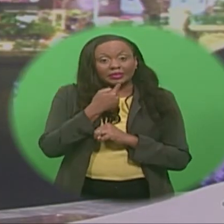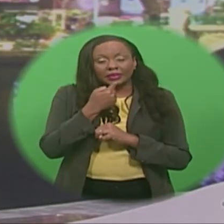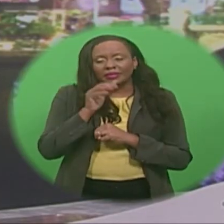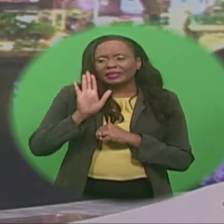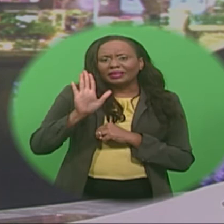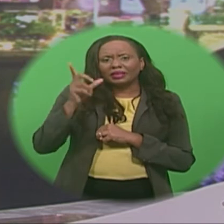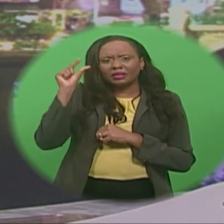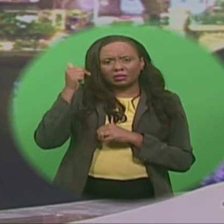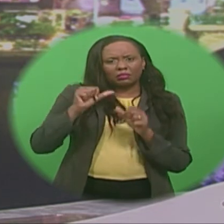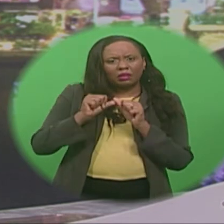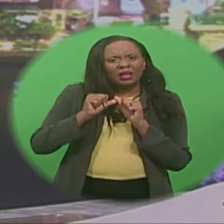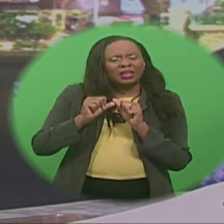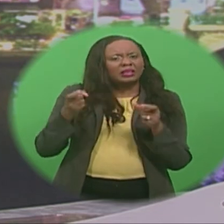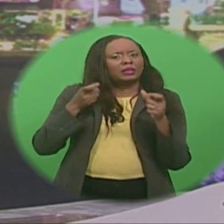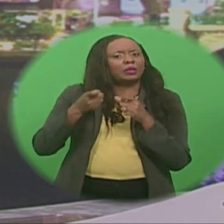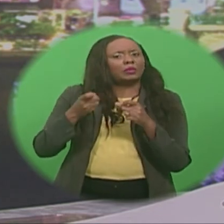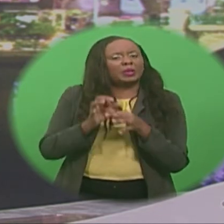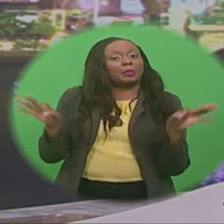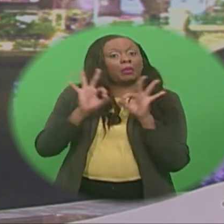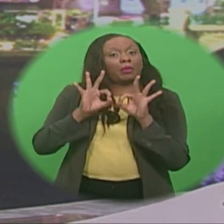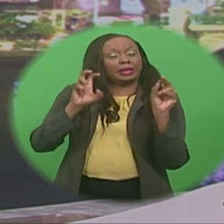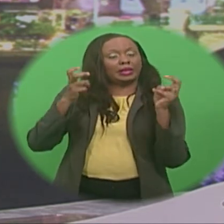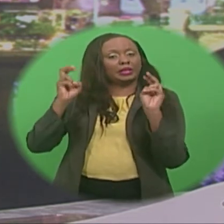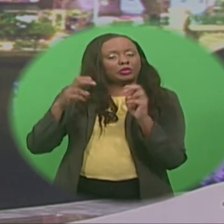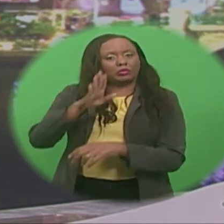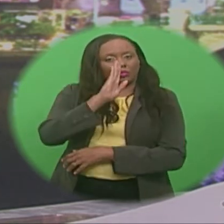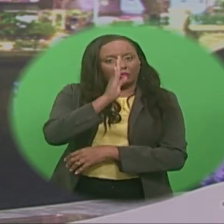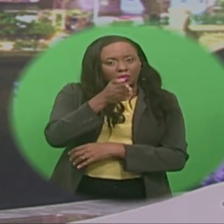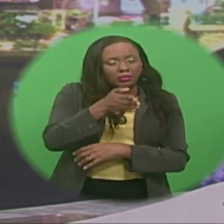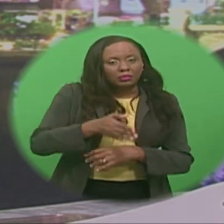says his government continues to tackle critical issues head-on.